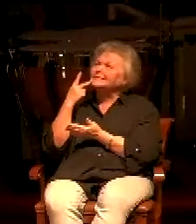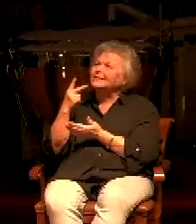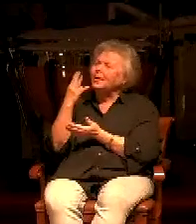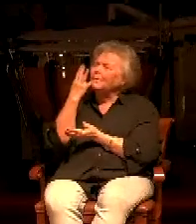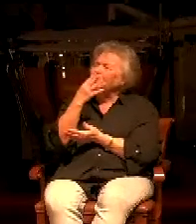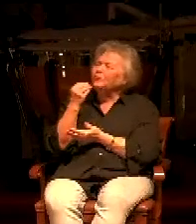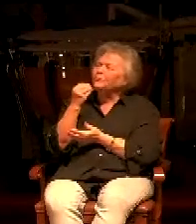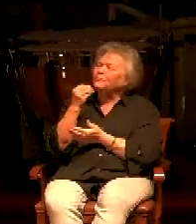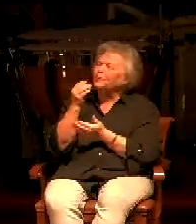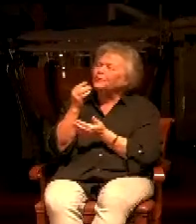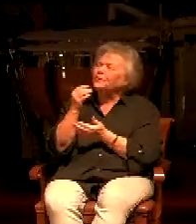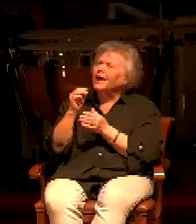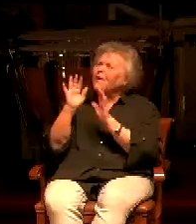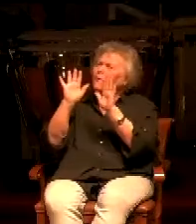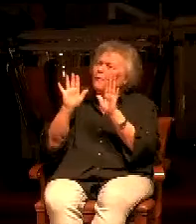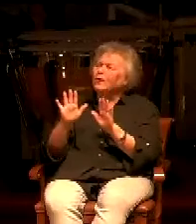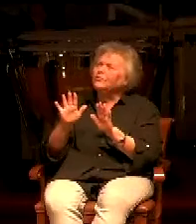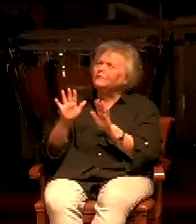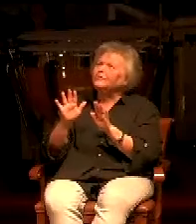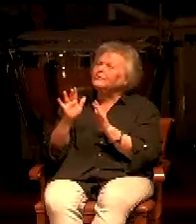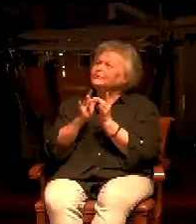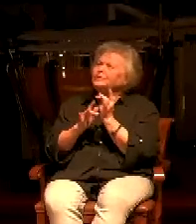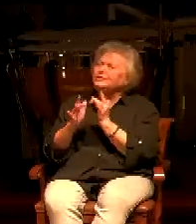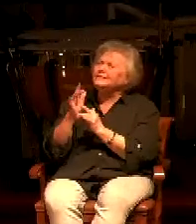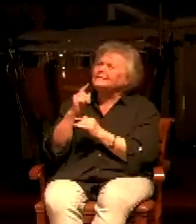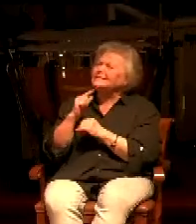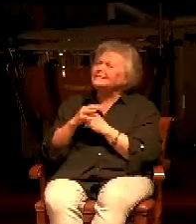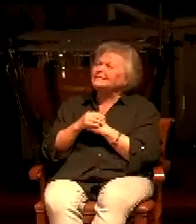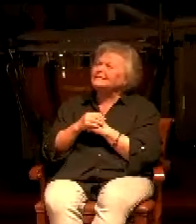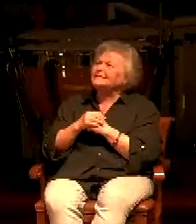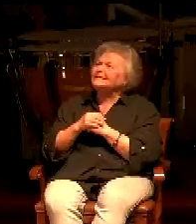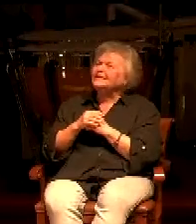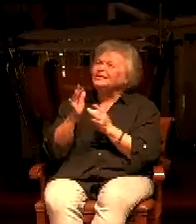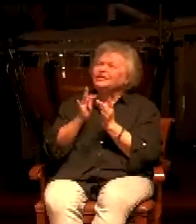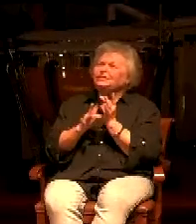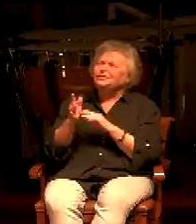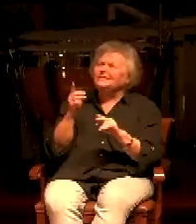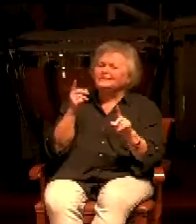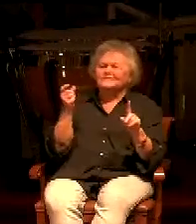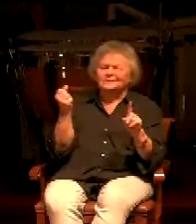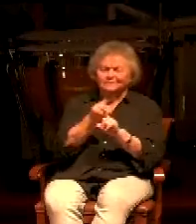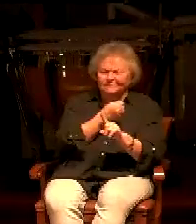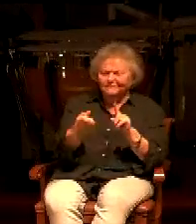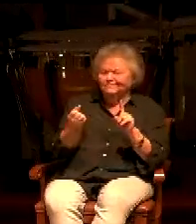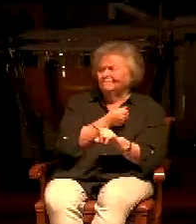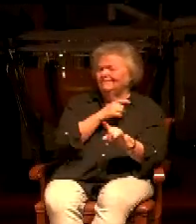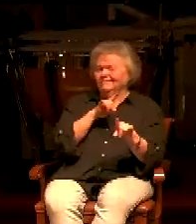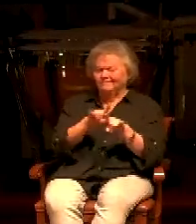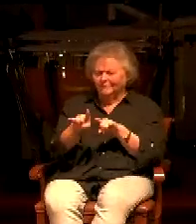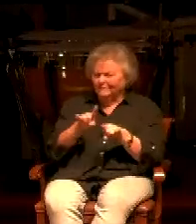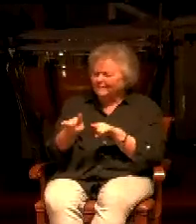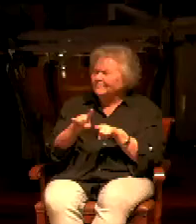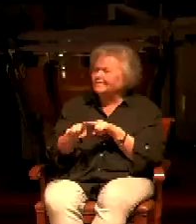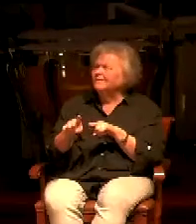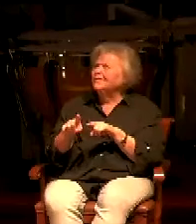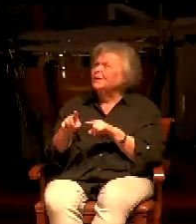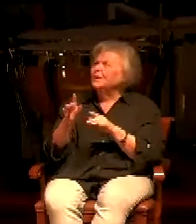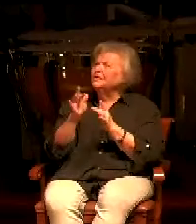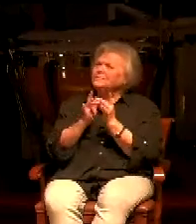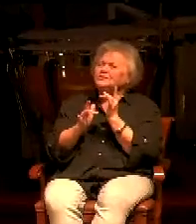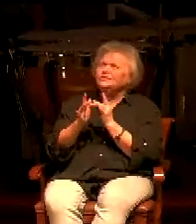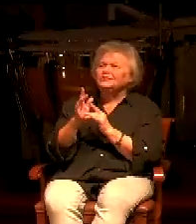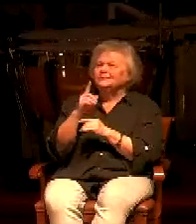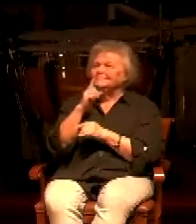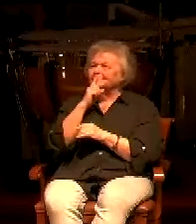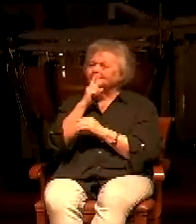is, how he is mistreated, he is abused, he is made a mockery of, but yet he quietly, silently marched to the cross